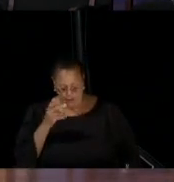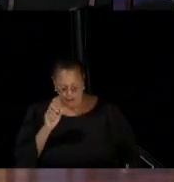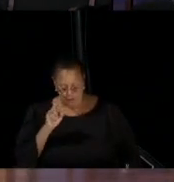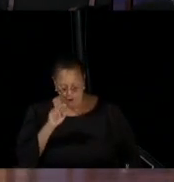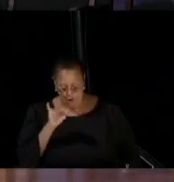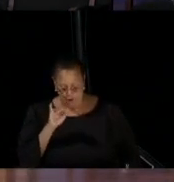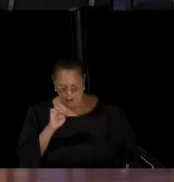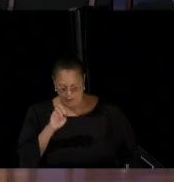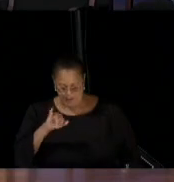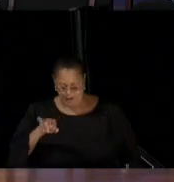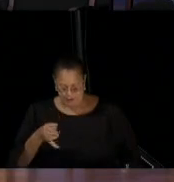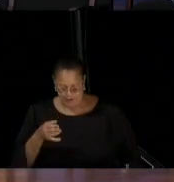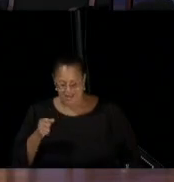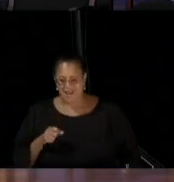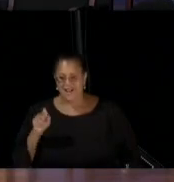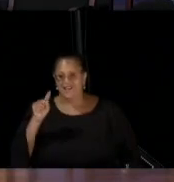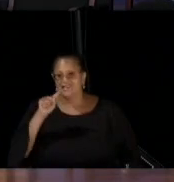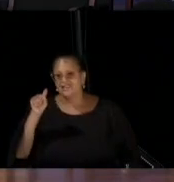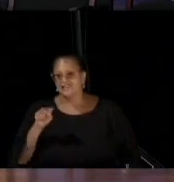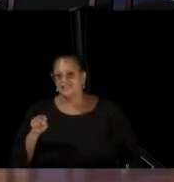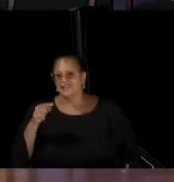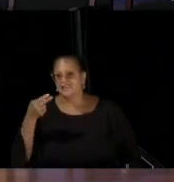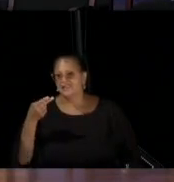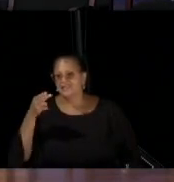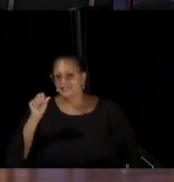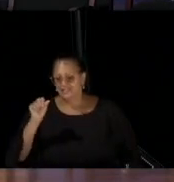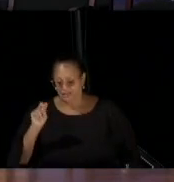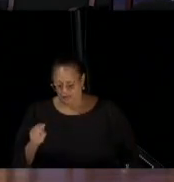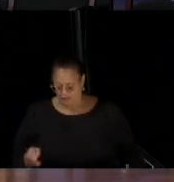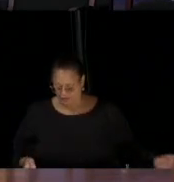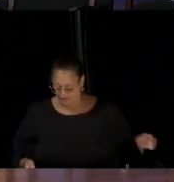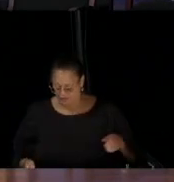Charlie J. Zahn.